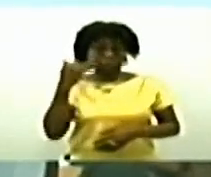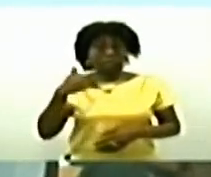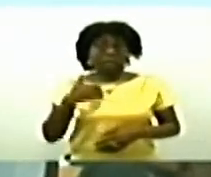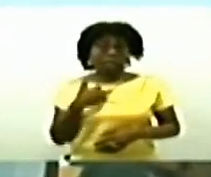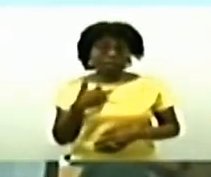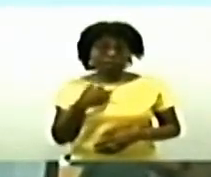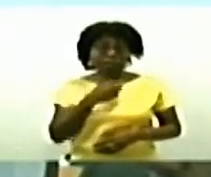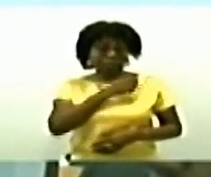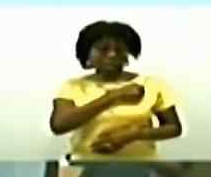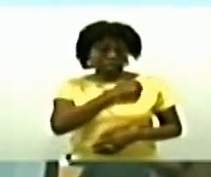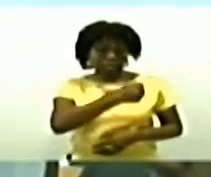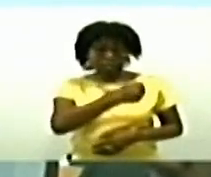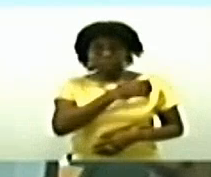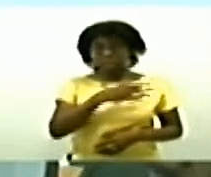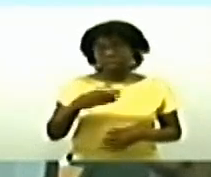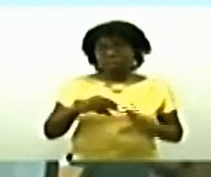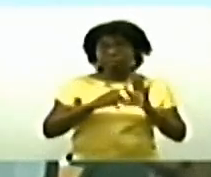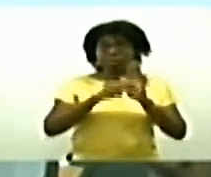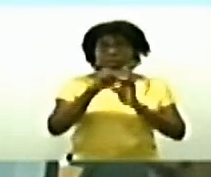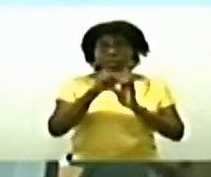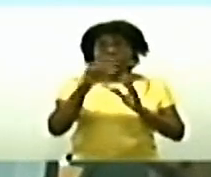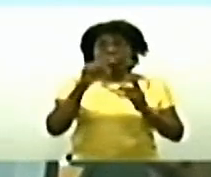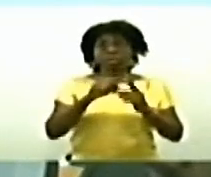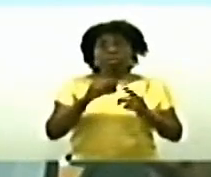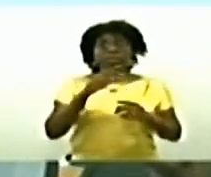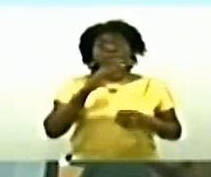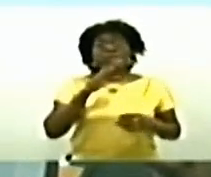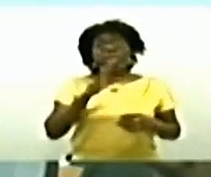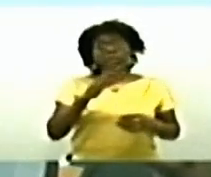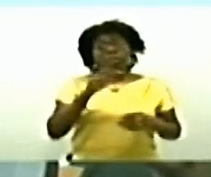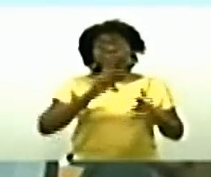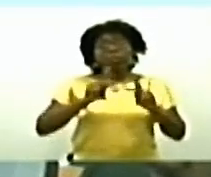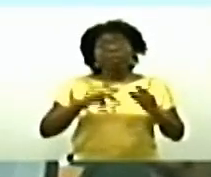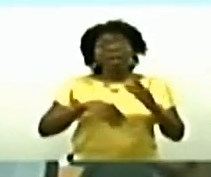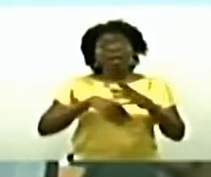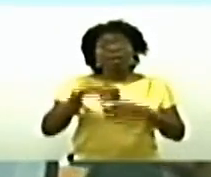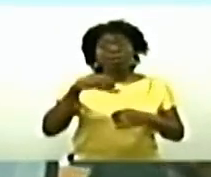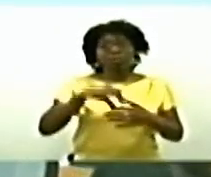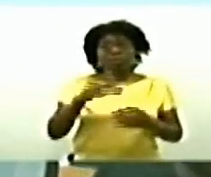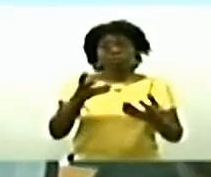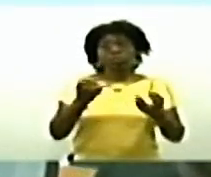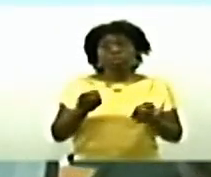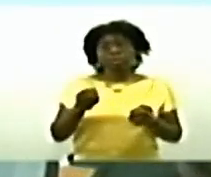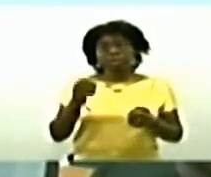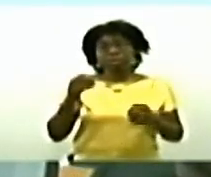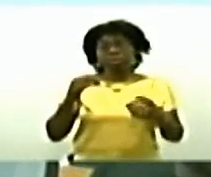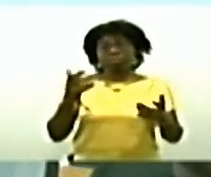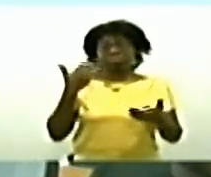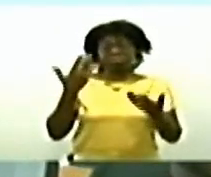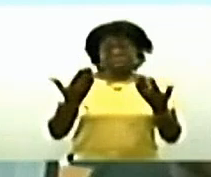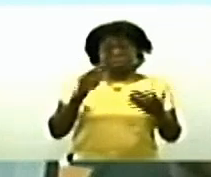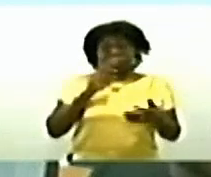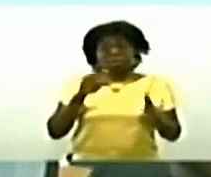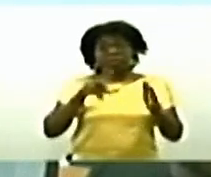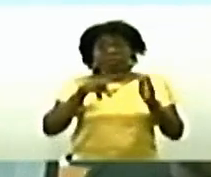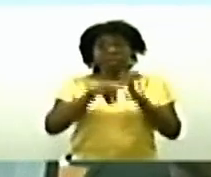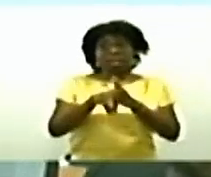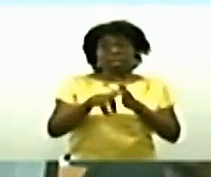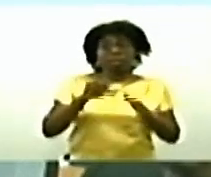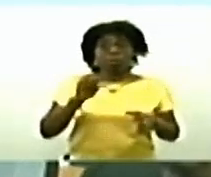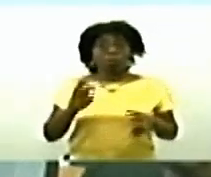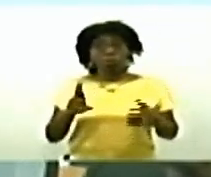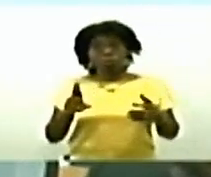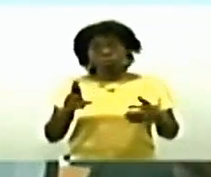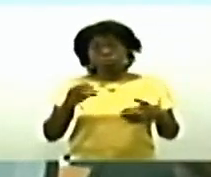temperament and maturity to speak people out of wanting to react probably violently, as the case may be. And in order for this to